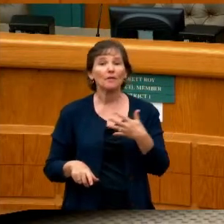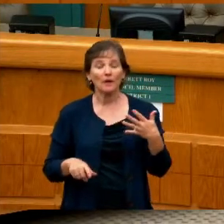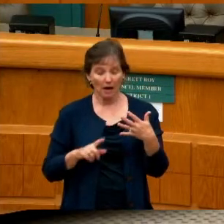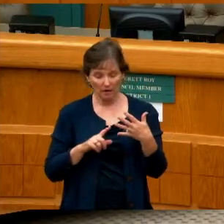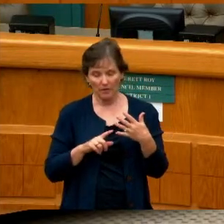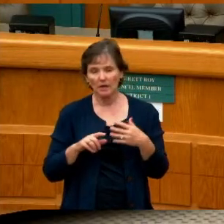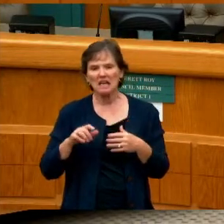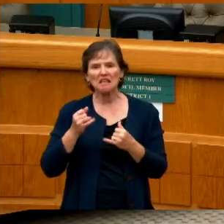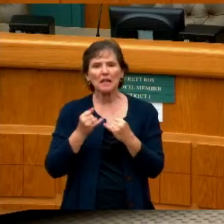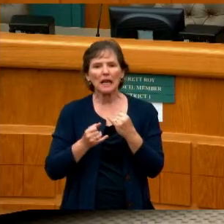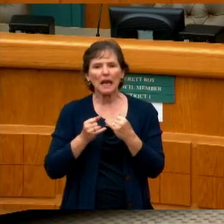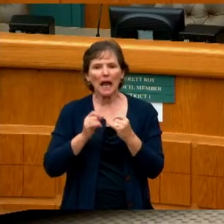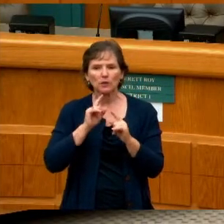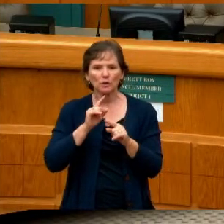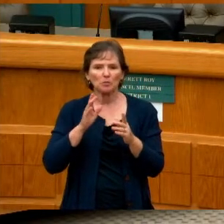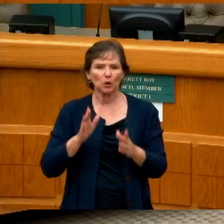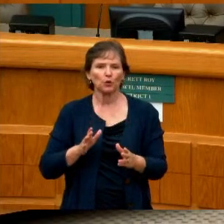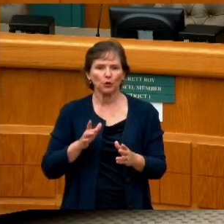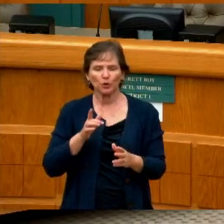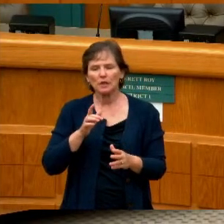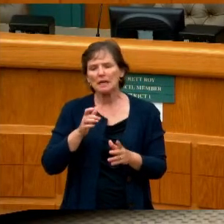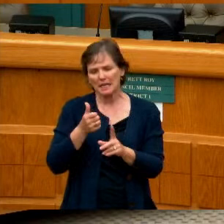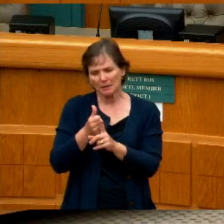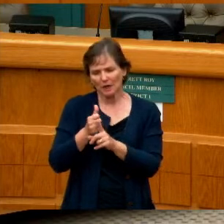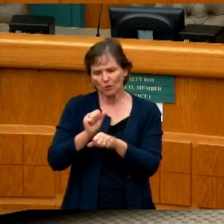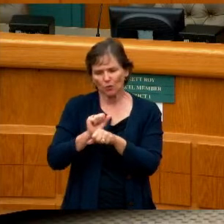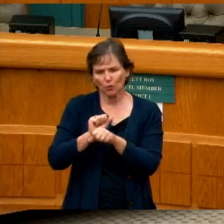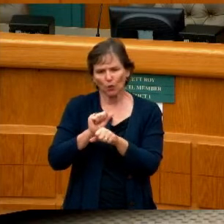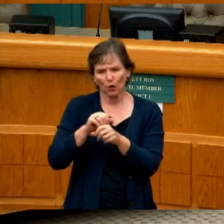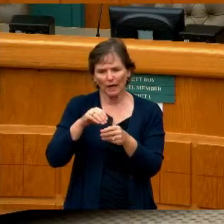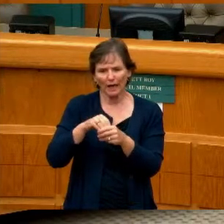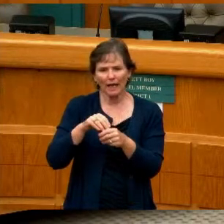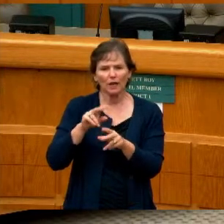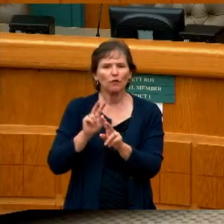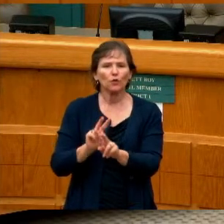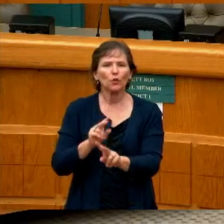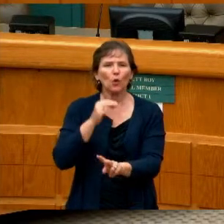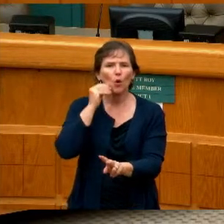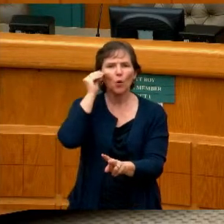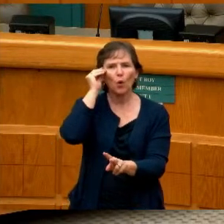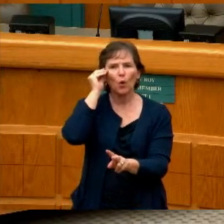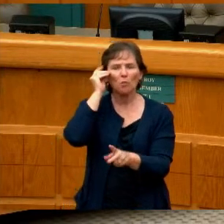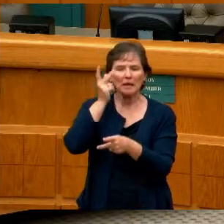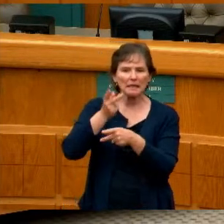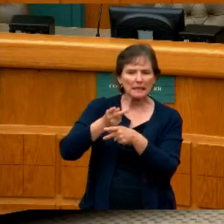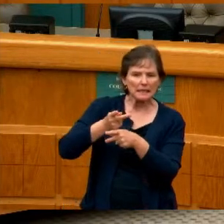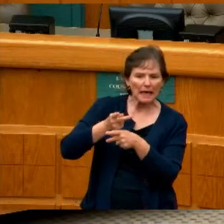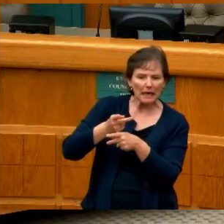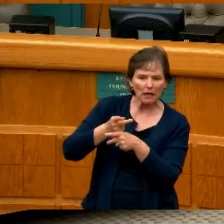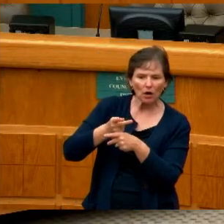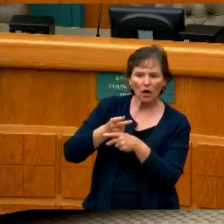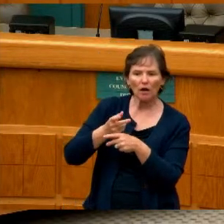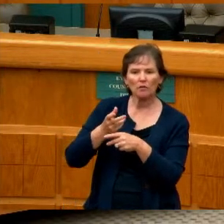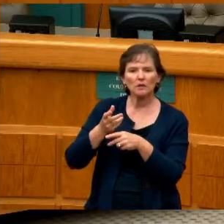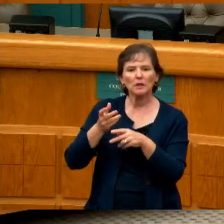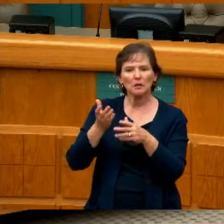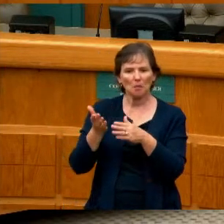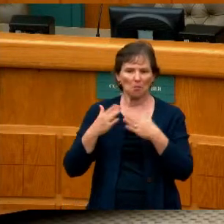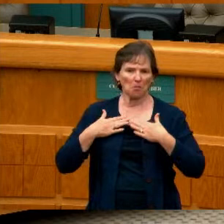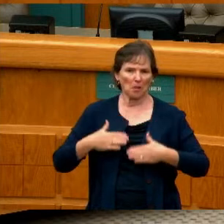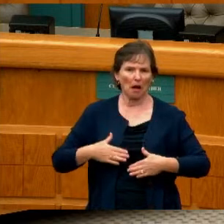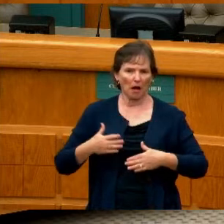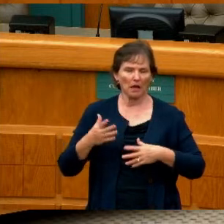COVID-19 testing and vaccination. And number 5, the last responders who provide mortuary or